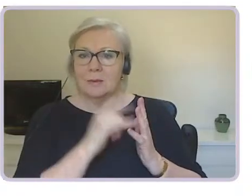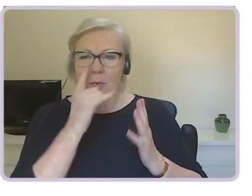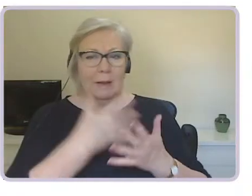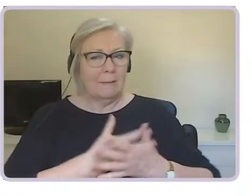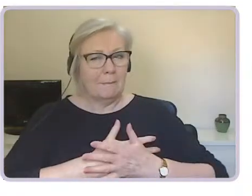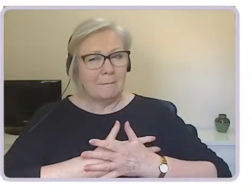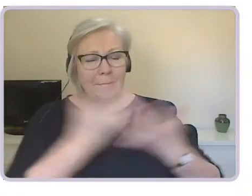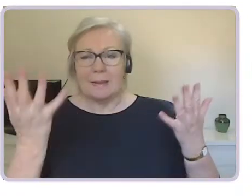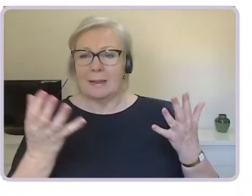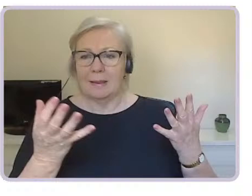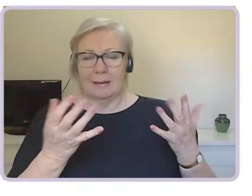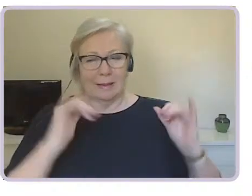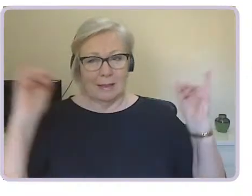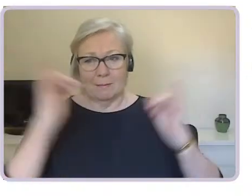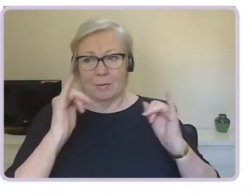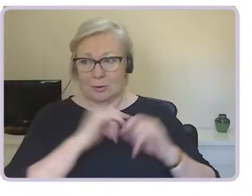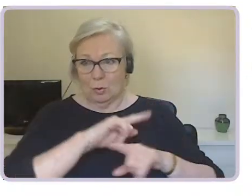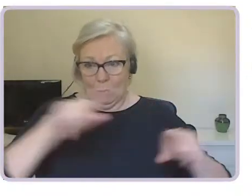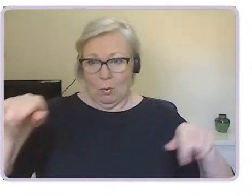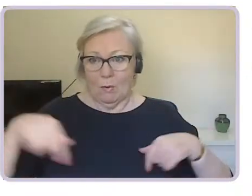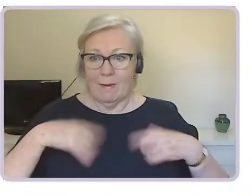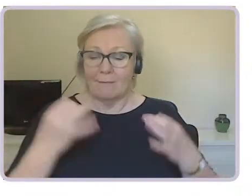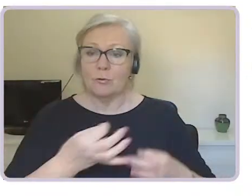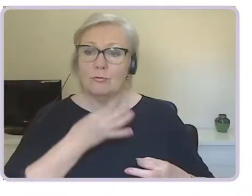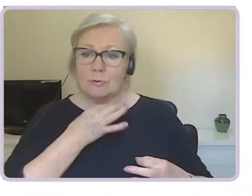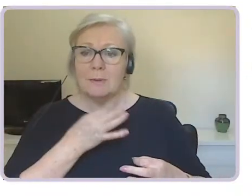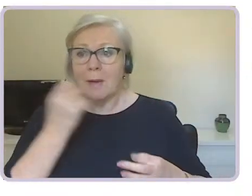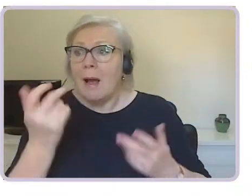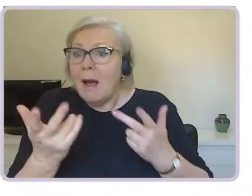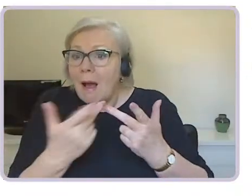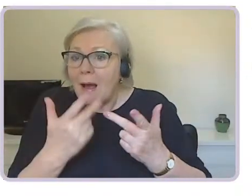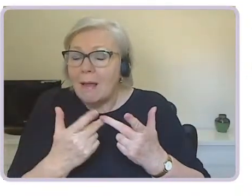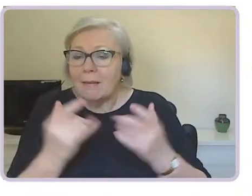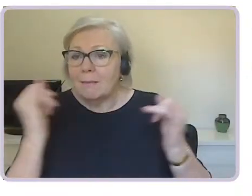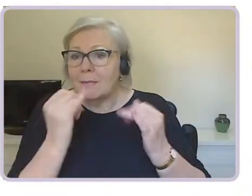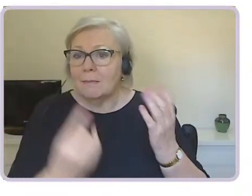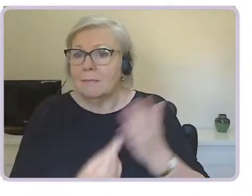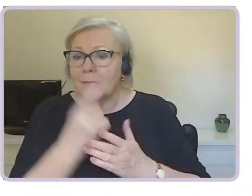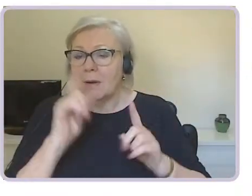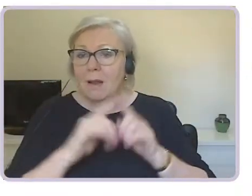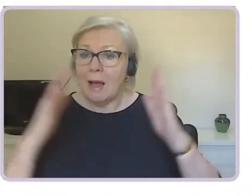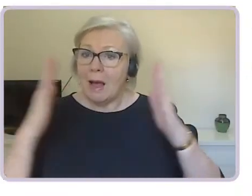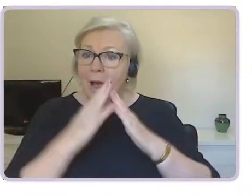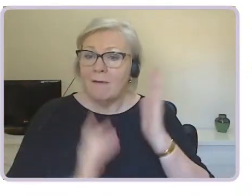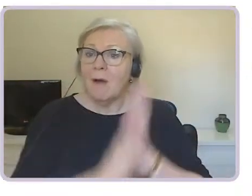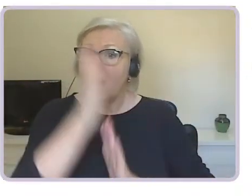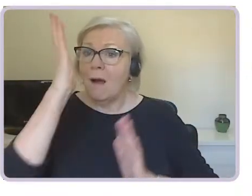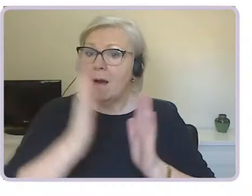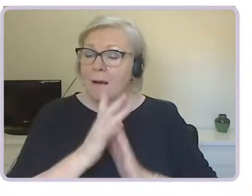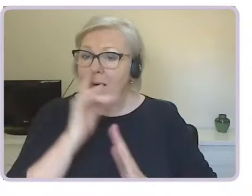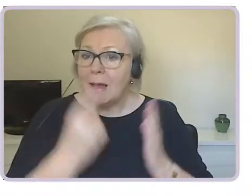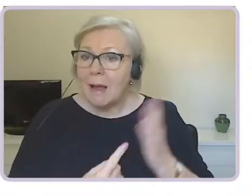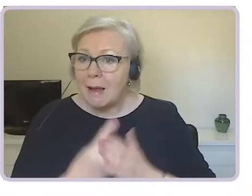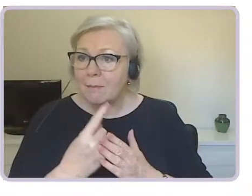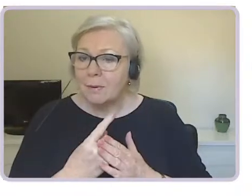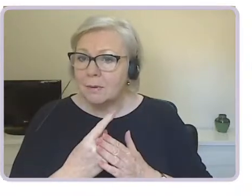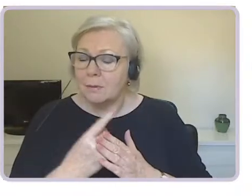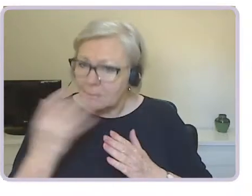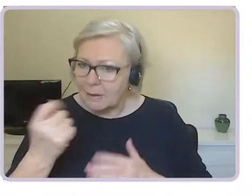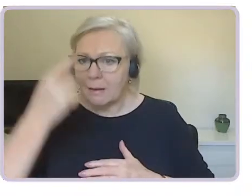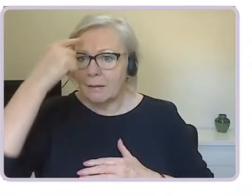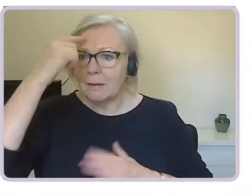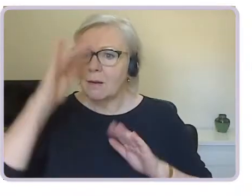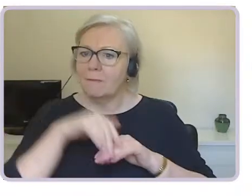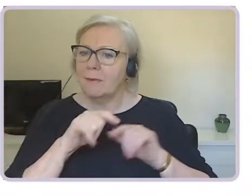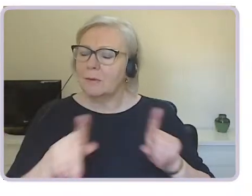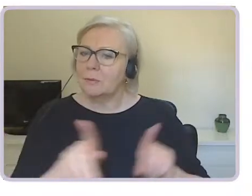for. But there's other emergencies we're hugely at risk for. House fire, for example, is something we all need to consider. And of